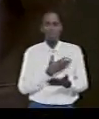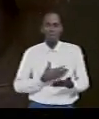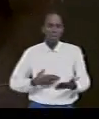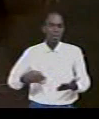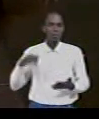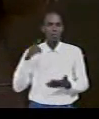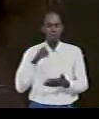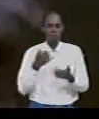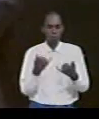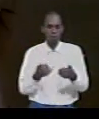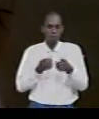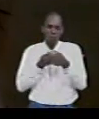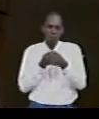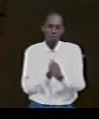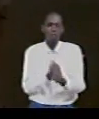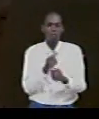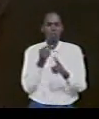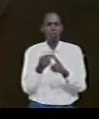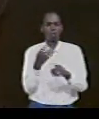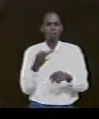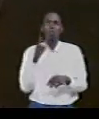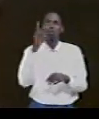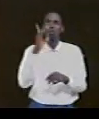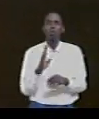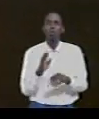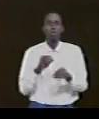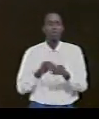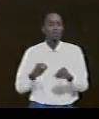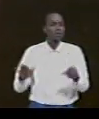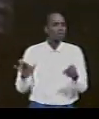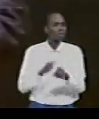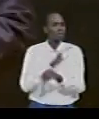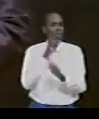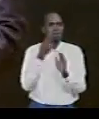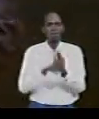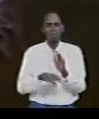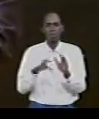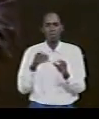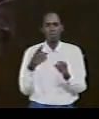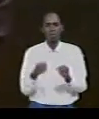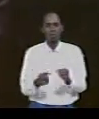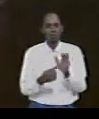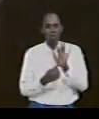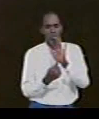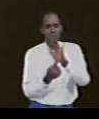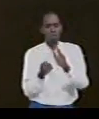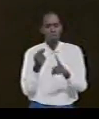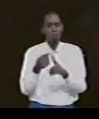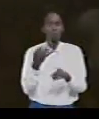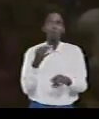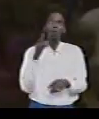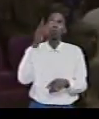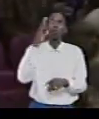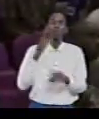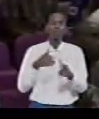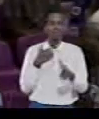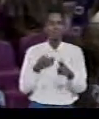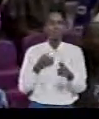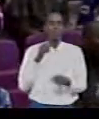by the Word of God, in the fullness of the revelation of the Word of God, the Lord will promote